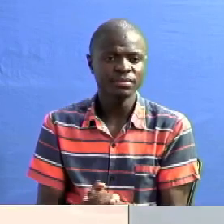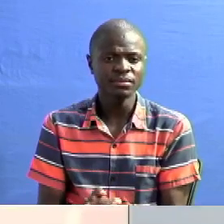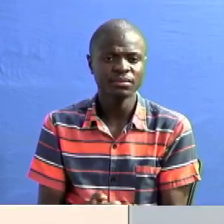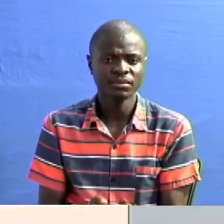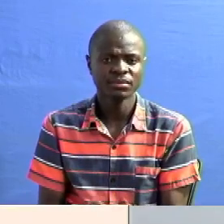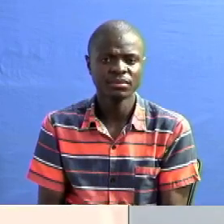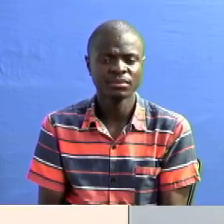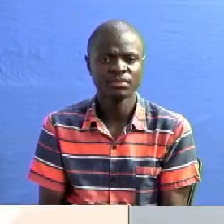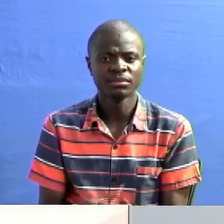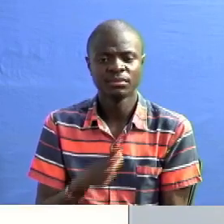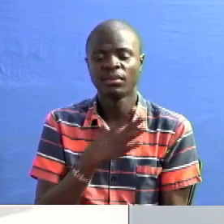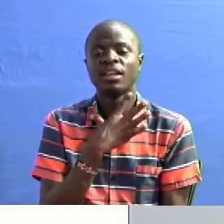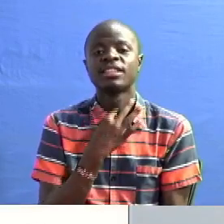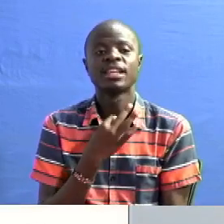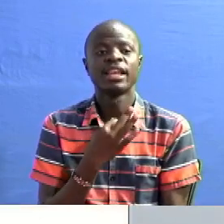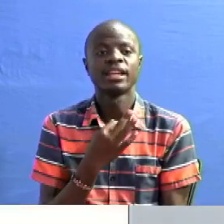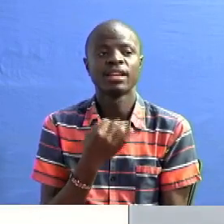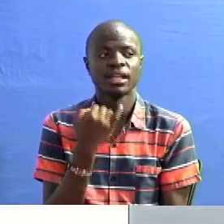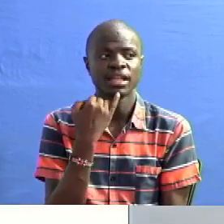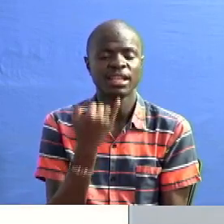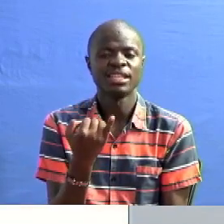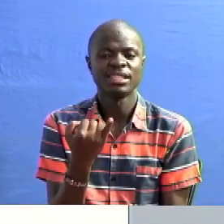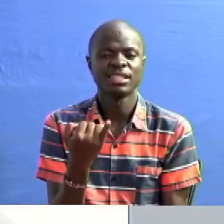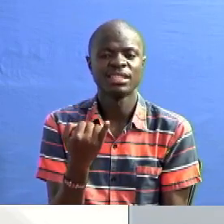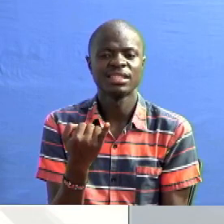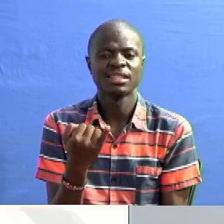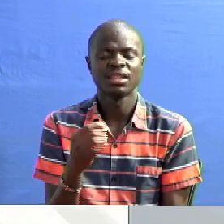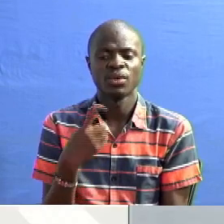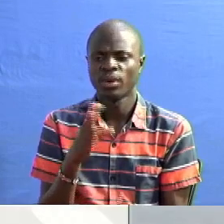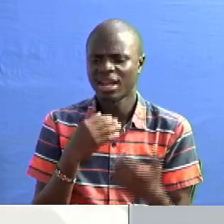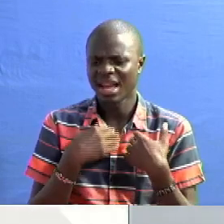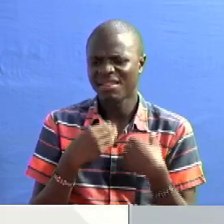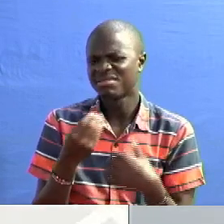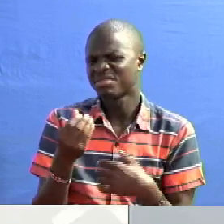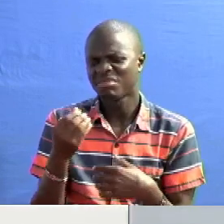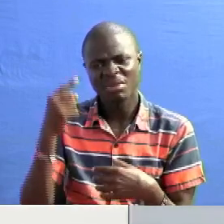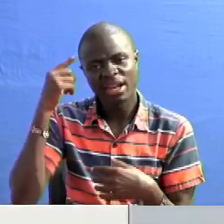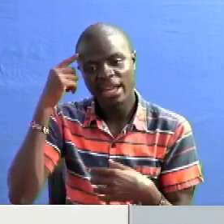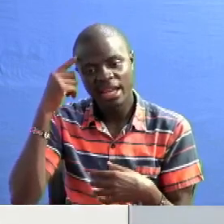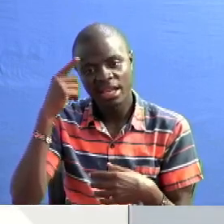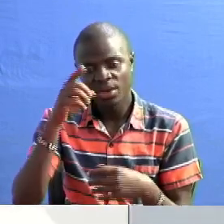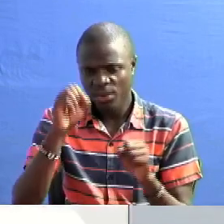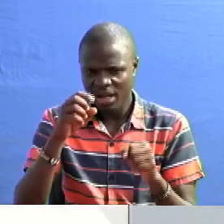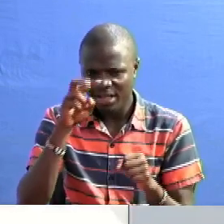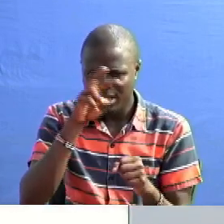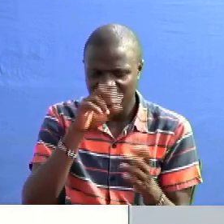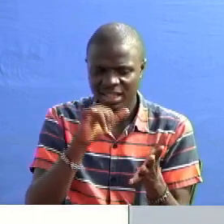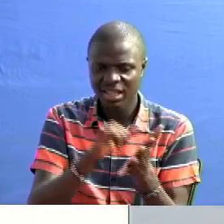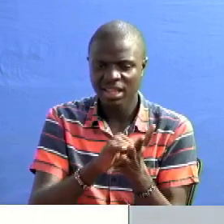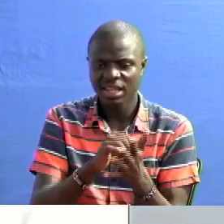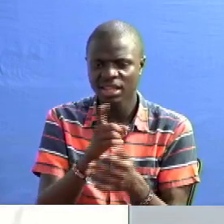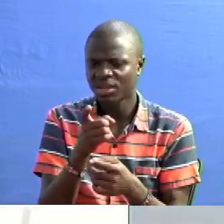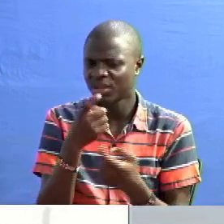like a child with microcephaly will have maybe a very small head. You are able to identify that. Then you can find